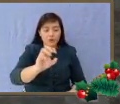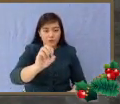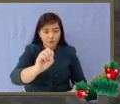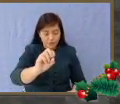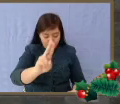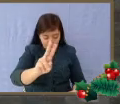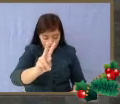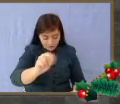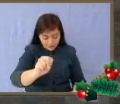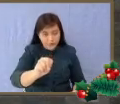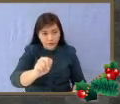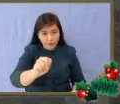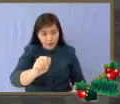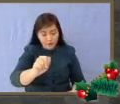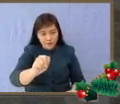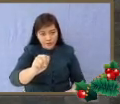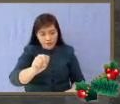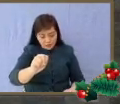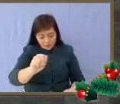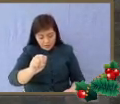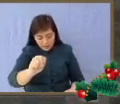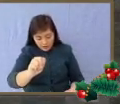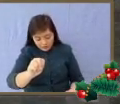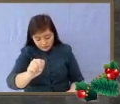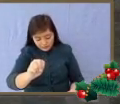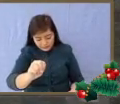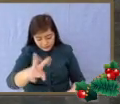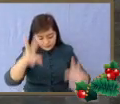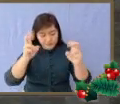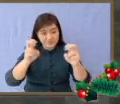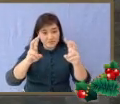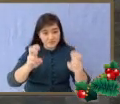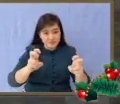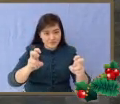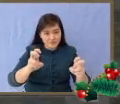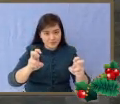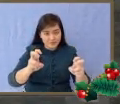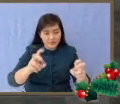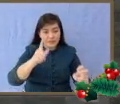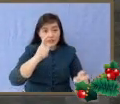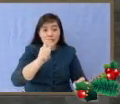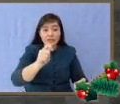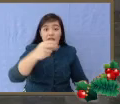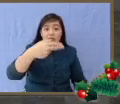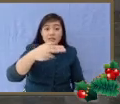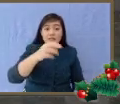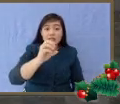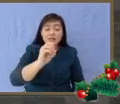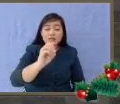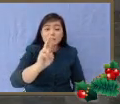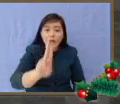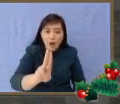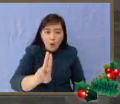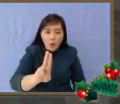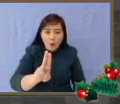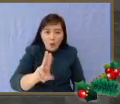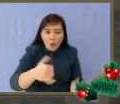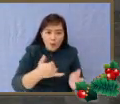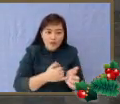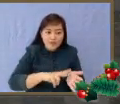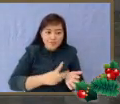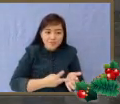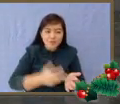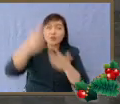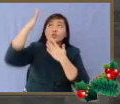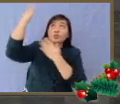staff, sabi ng Bible, they comfort me. Thou preparest, second person, a table before me in the presence of mine